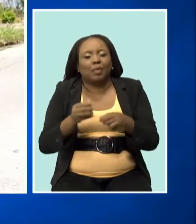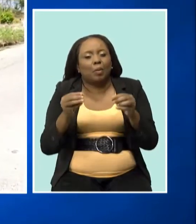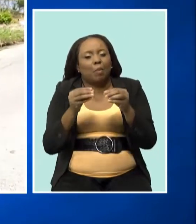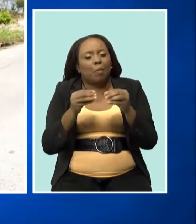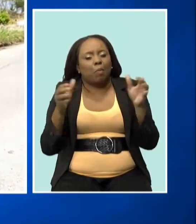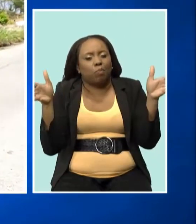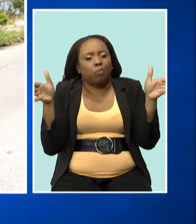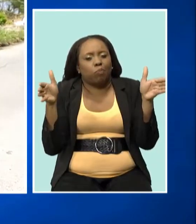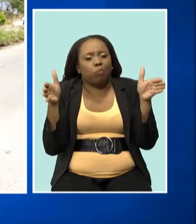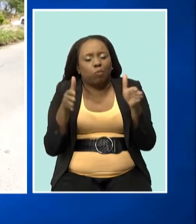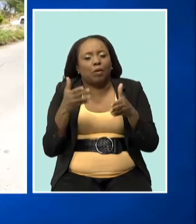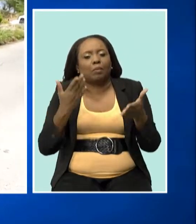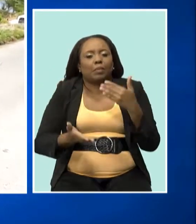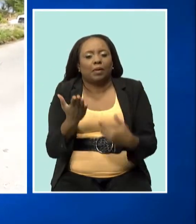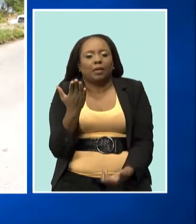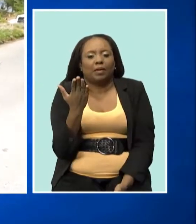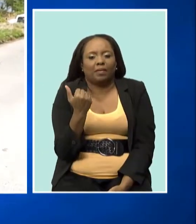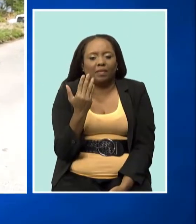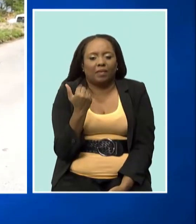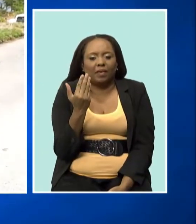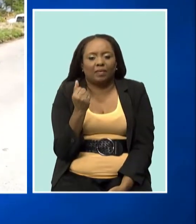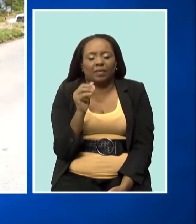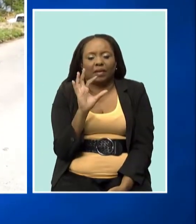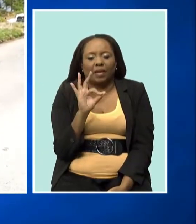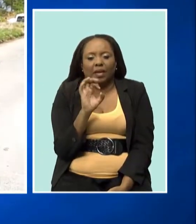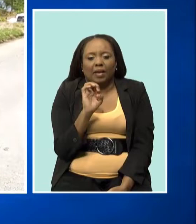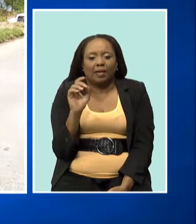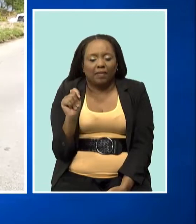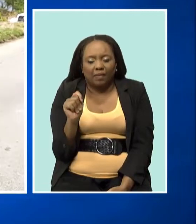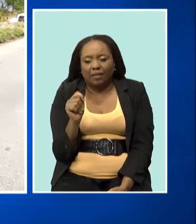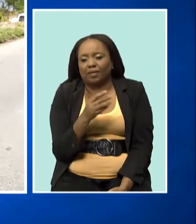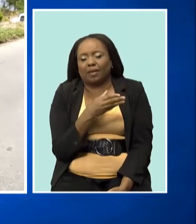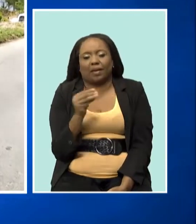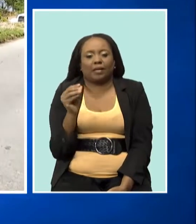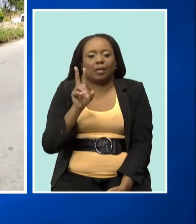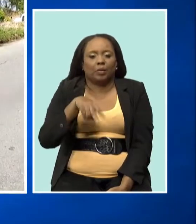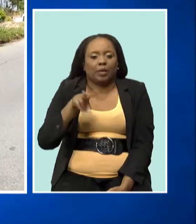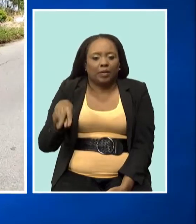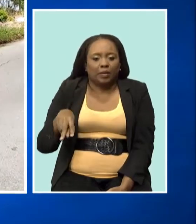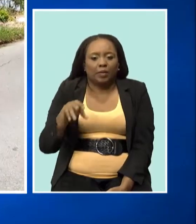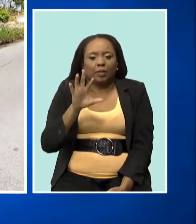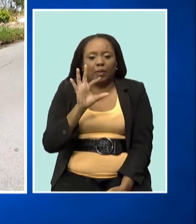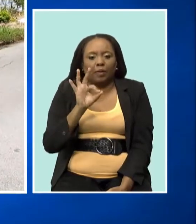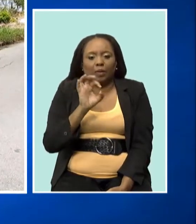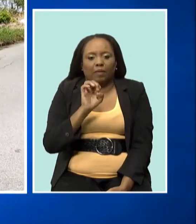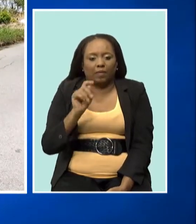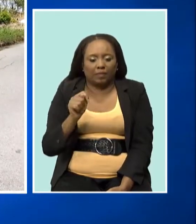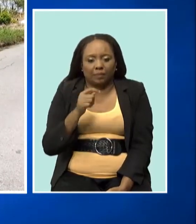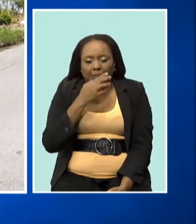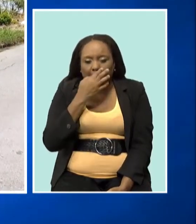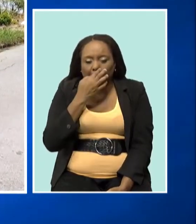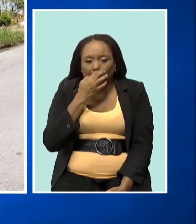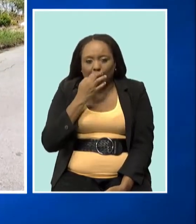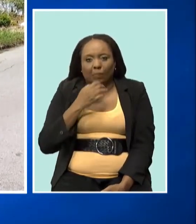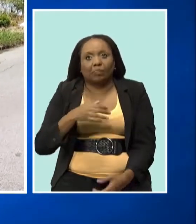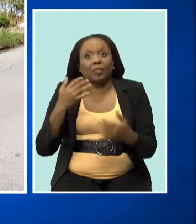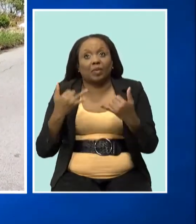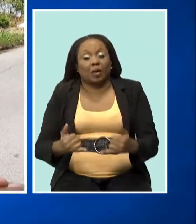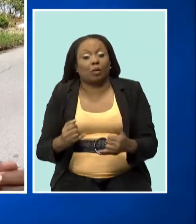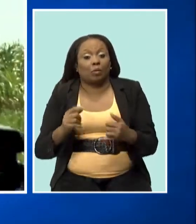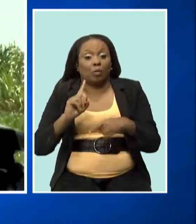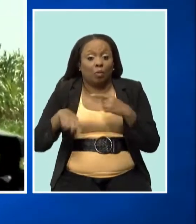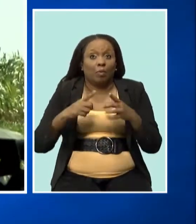3-year hiatus, the Paris Hill kite flyers are at it again with their gigantic kites. Neil O'Maskell is one of the main